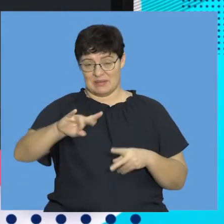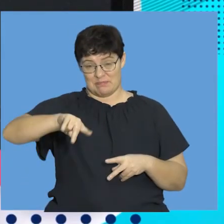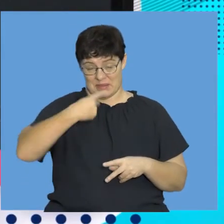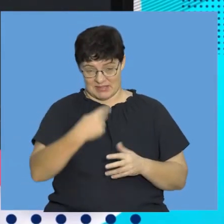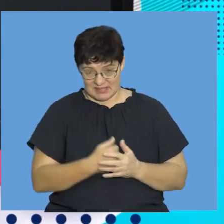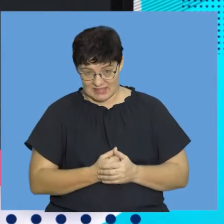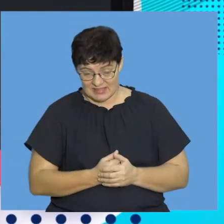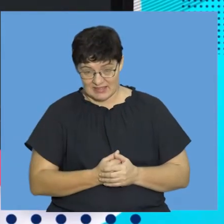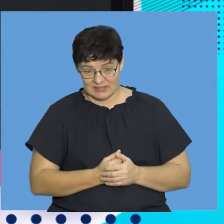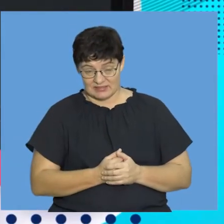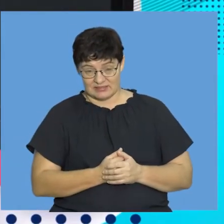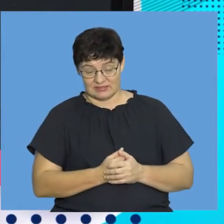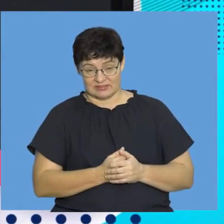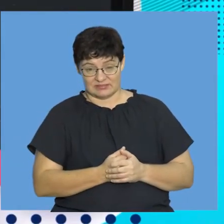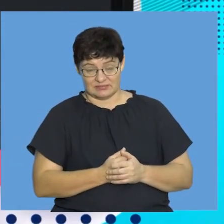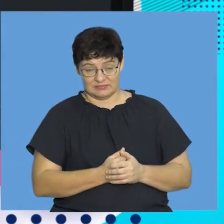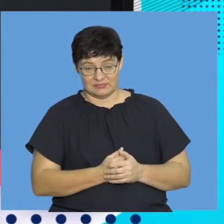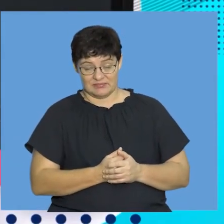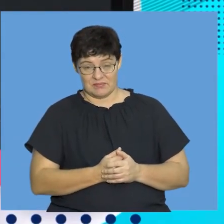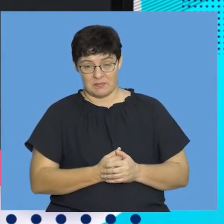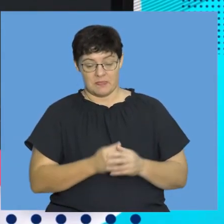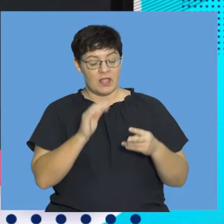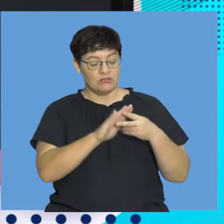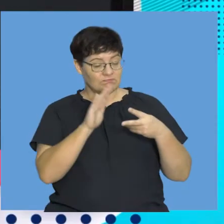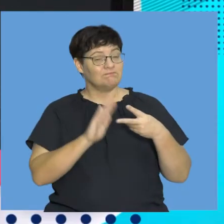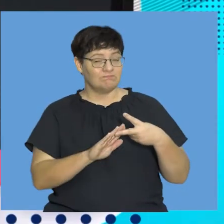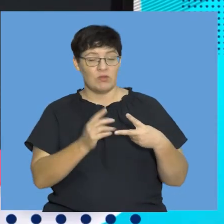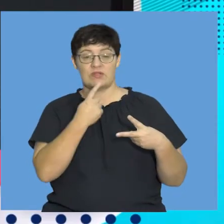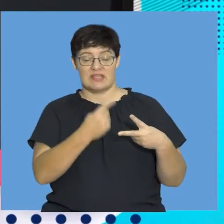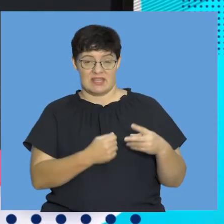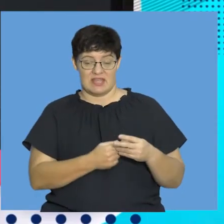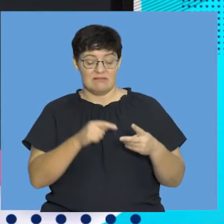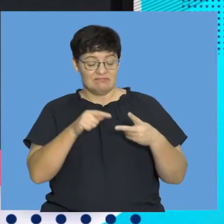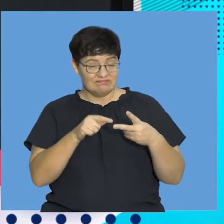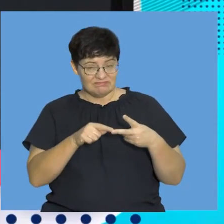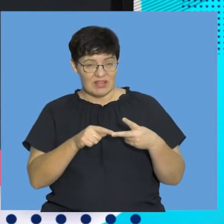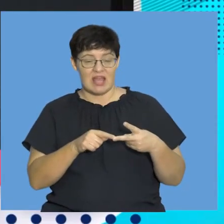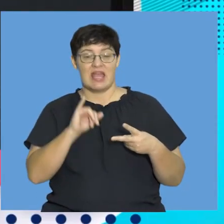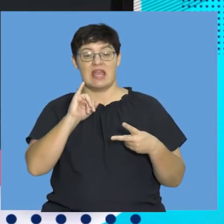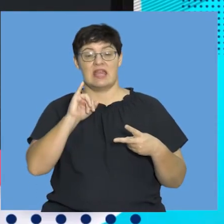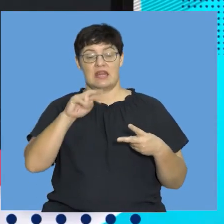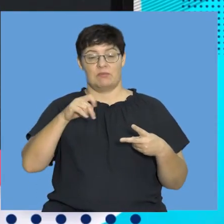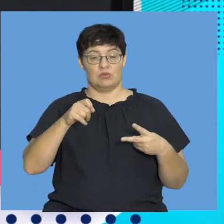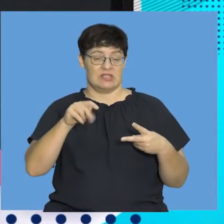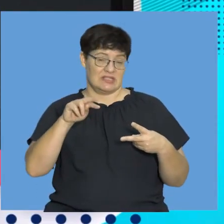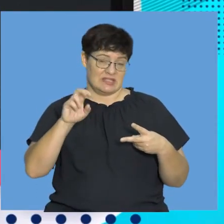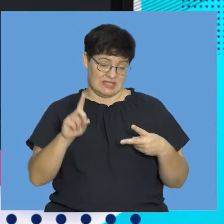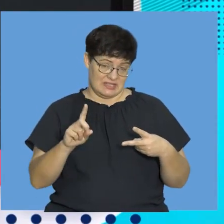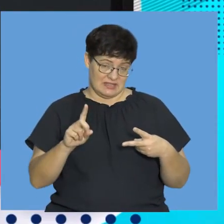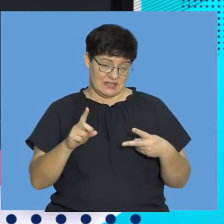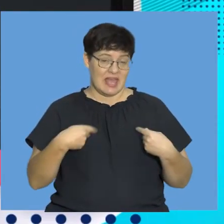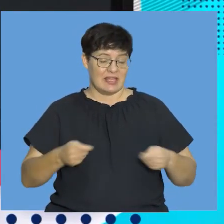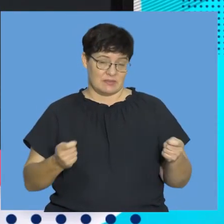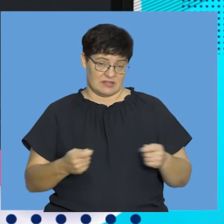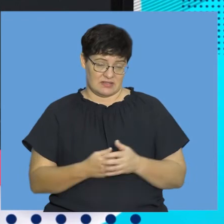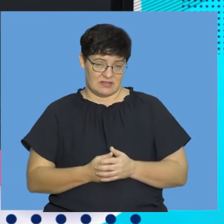bad debts, remember, non-cash item. We looked at depreciation, which we said is an imputed expense,